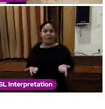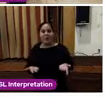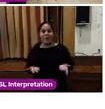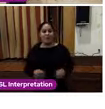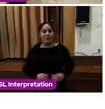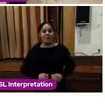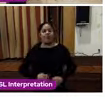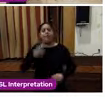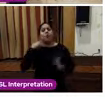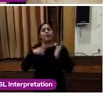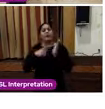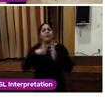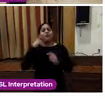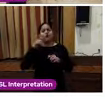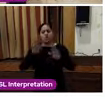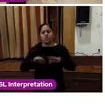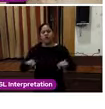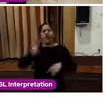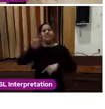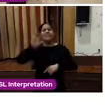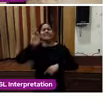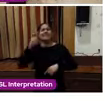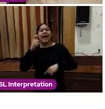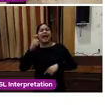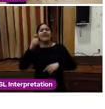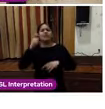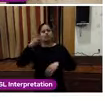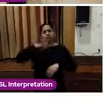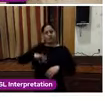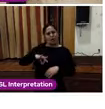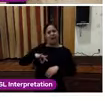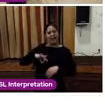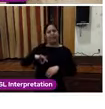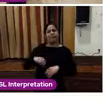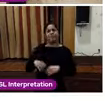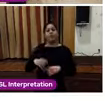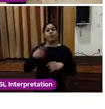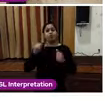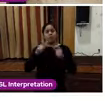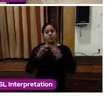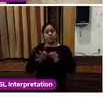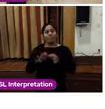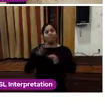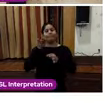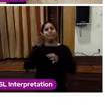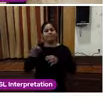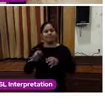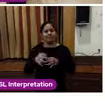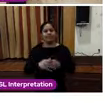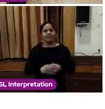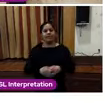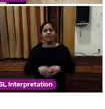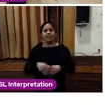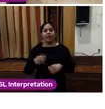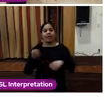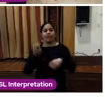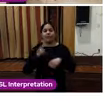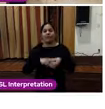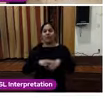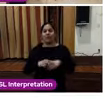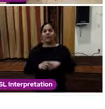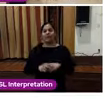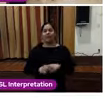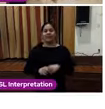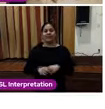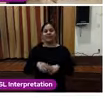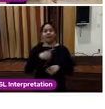with the child tax credits, the ones that we tried to extend and a little birdie by Joe Manchin is sitting on in